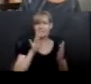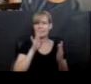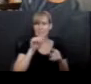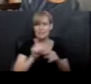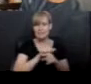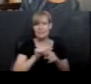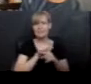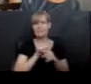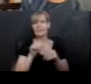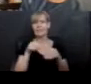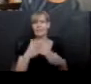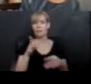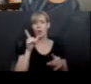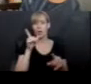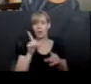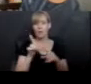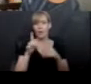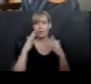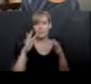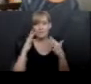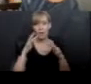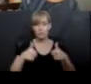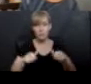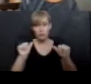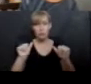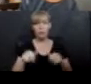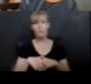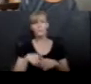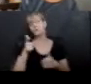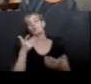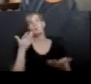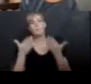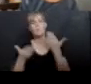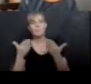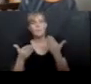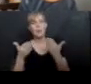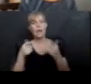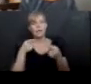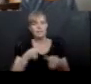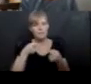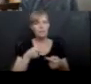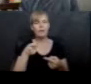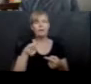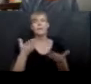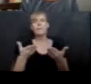your letter sounds a scout. You might stumble. You might sigh.